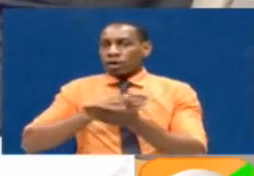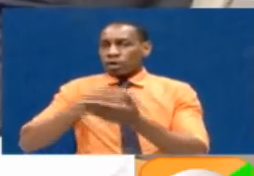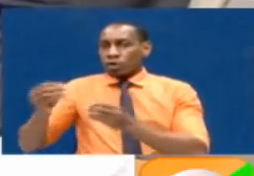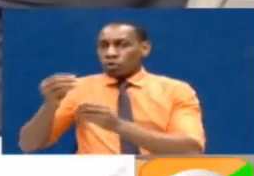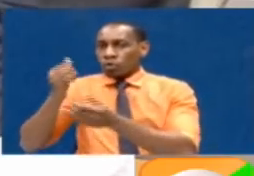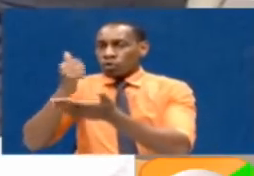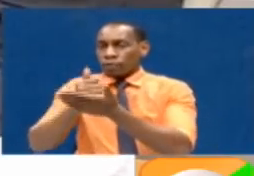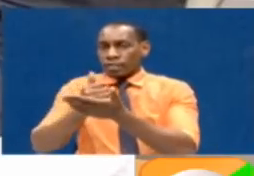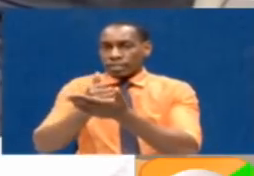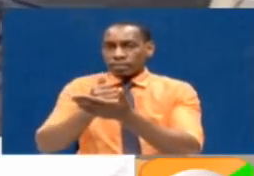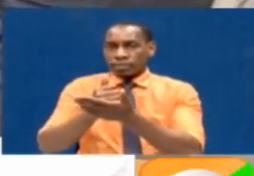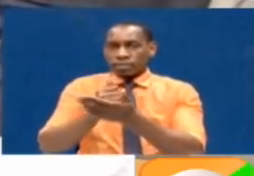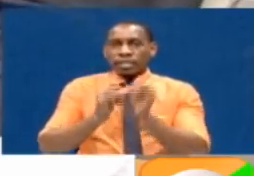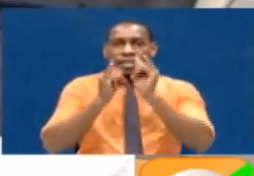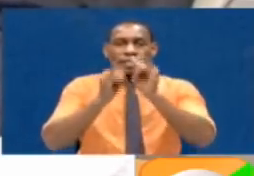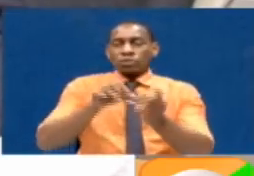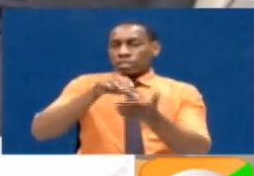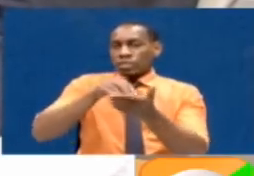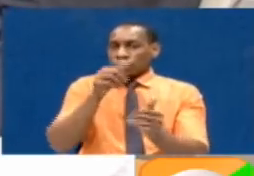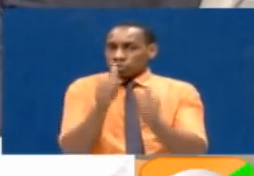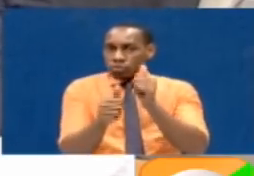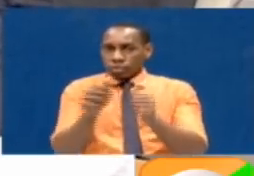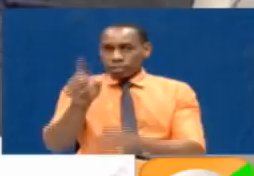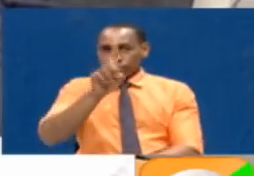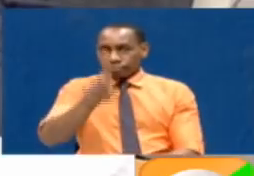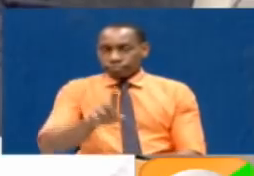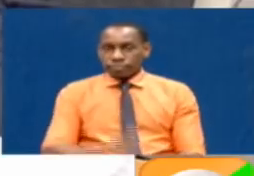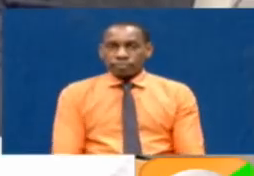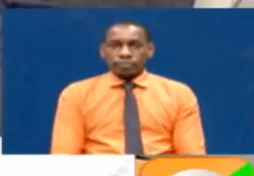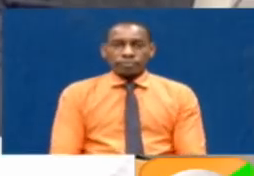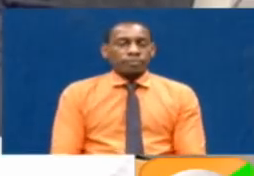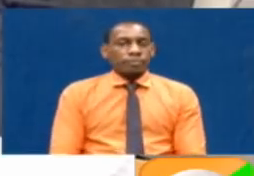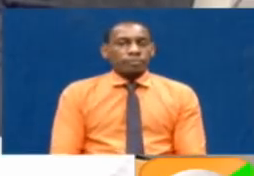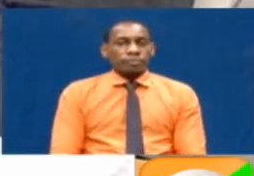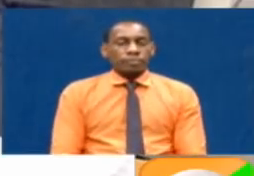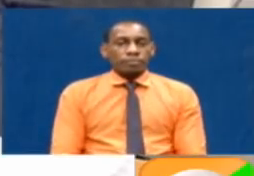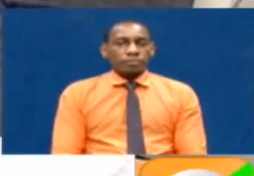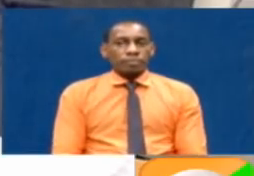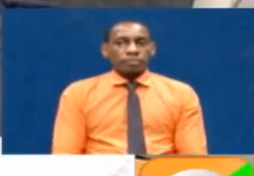What's the new scenario like, if you will?